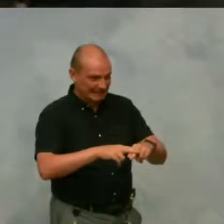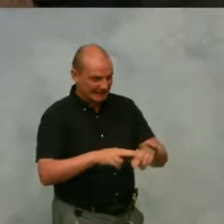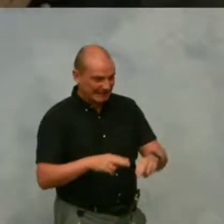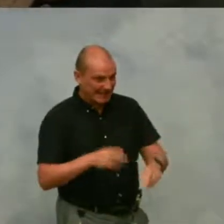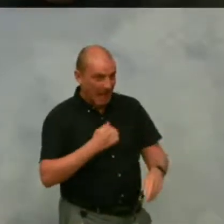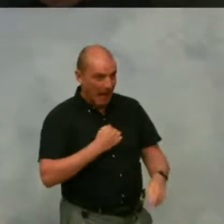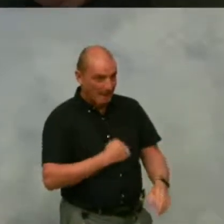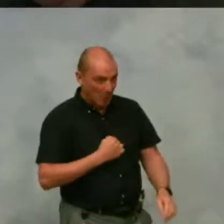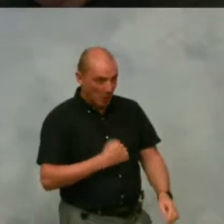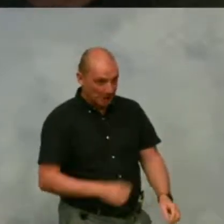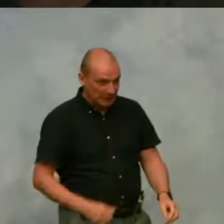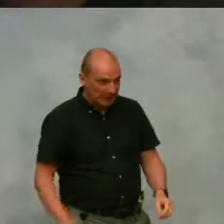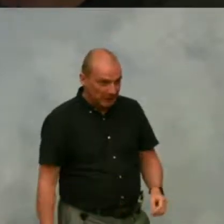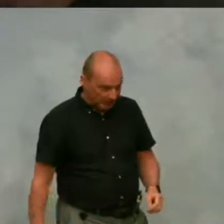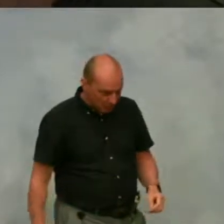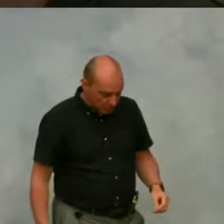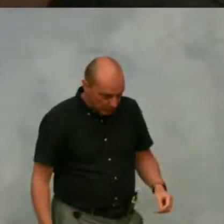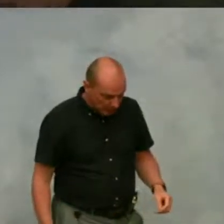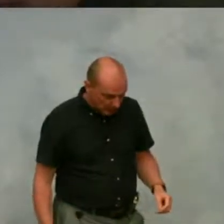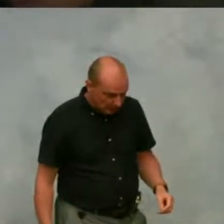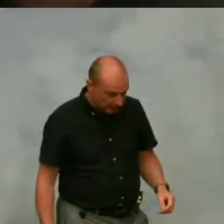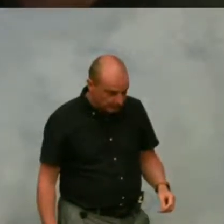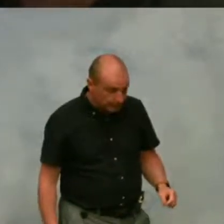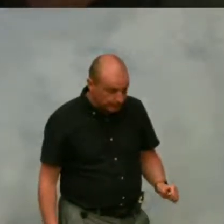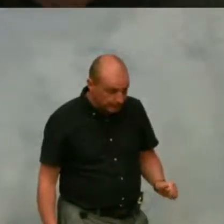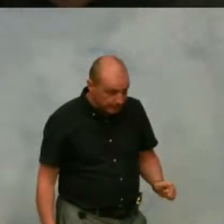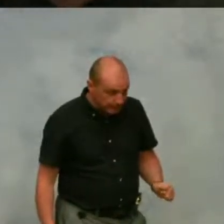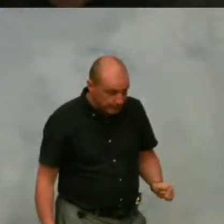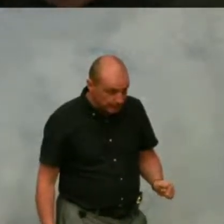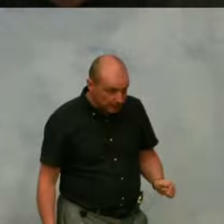Apologies. Thank you, Chair.